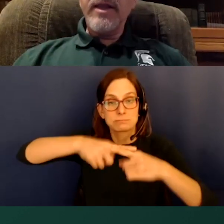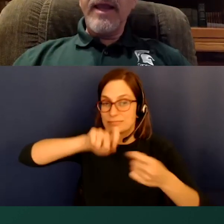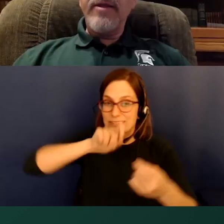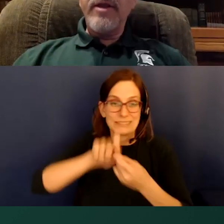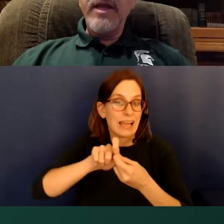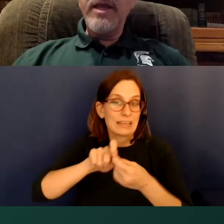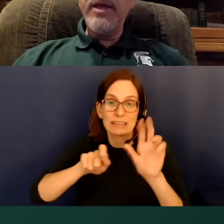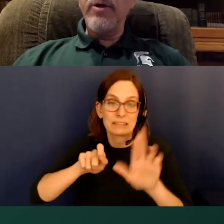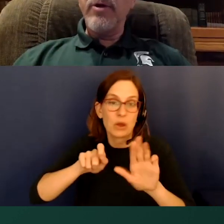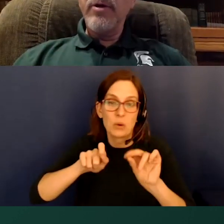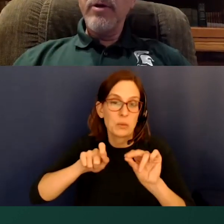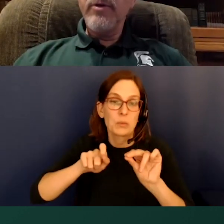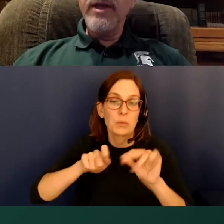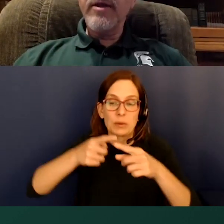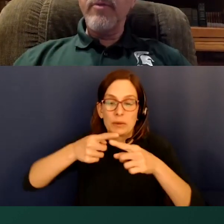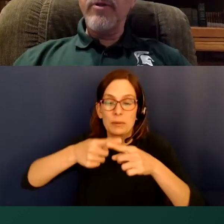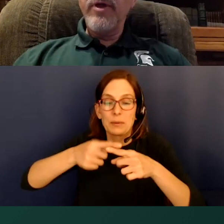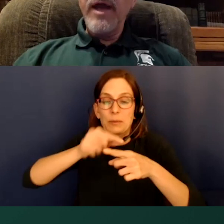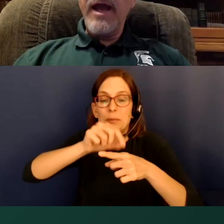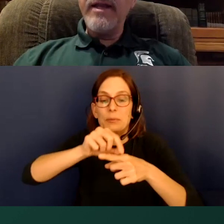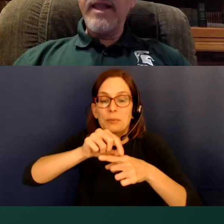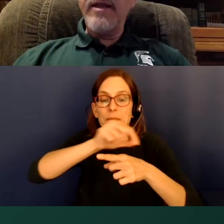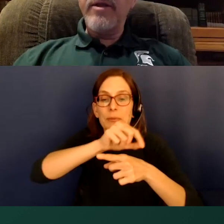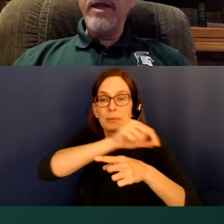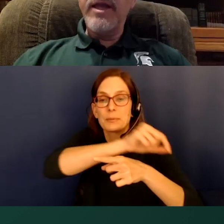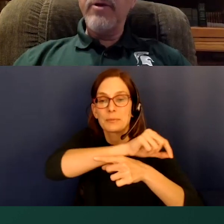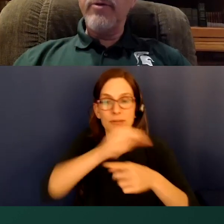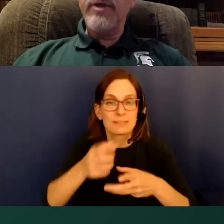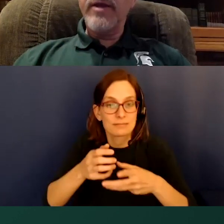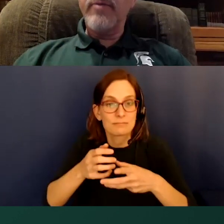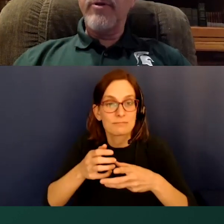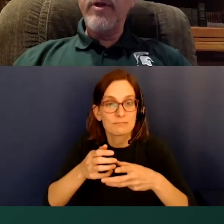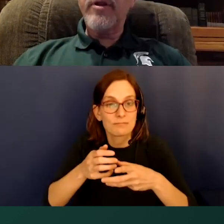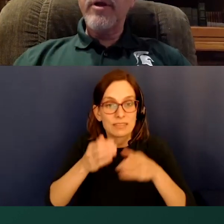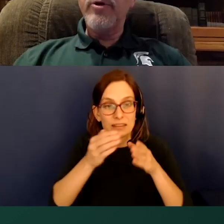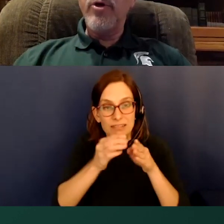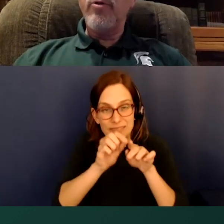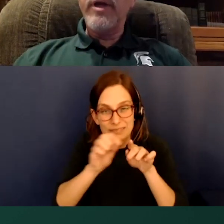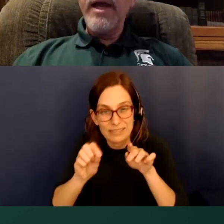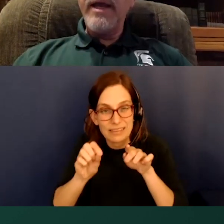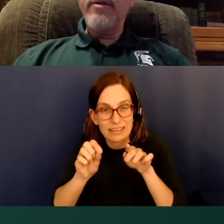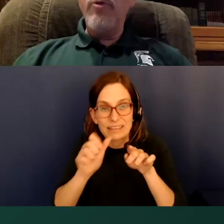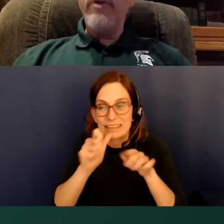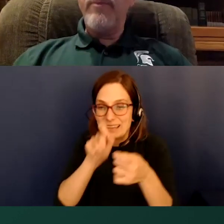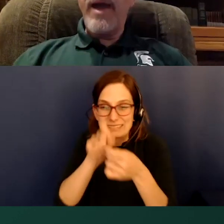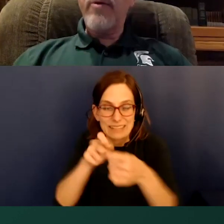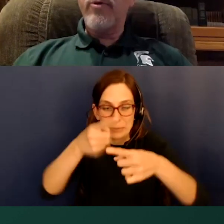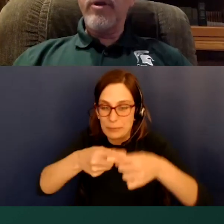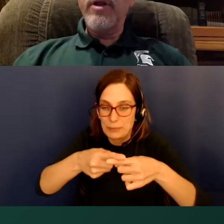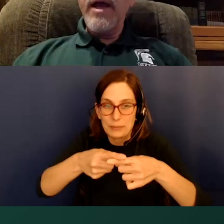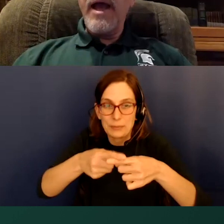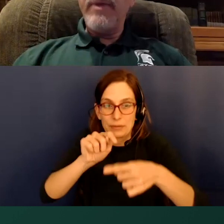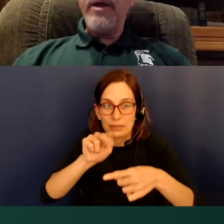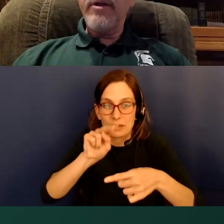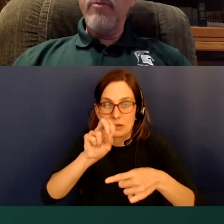it lands here the next month, and it lands here the next month. This node is moving